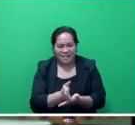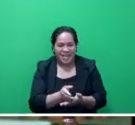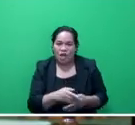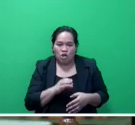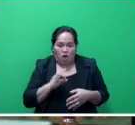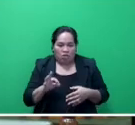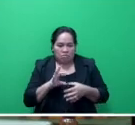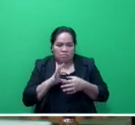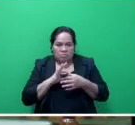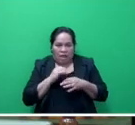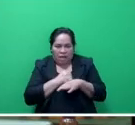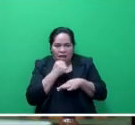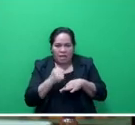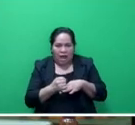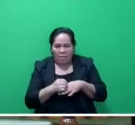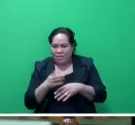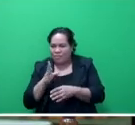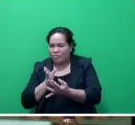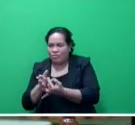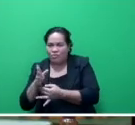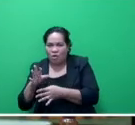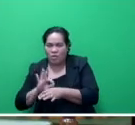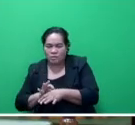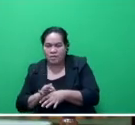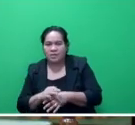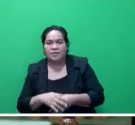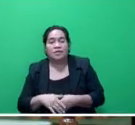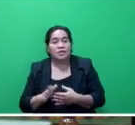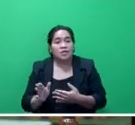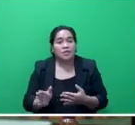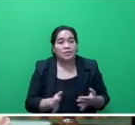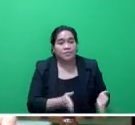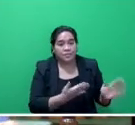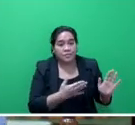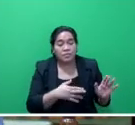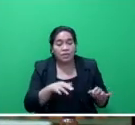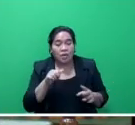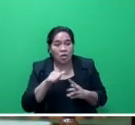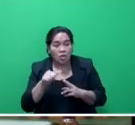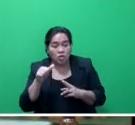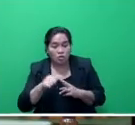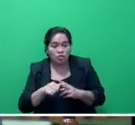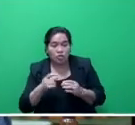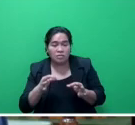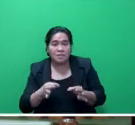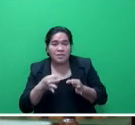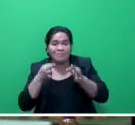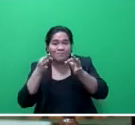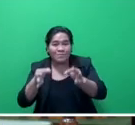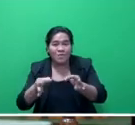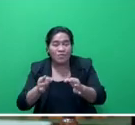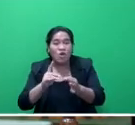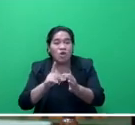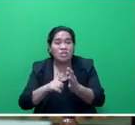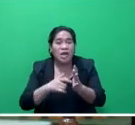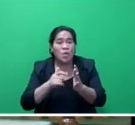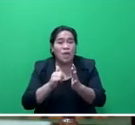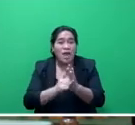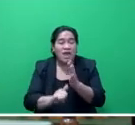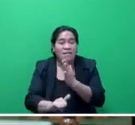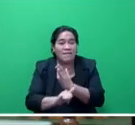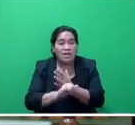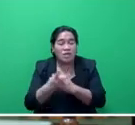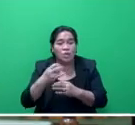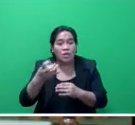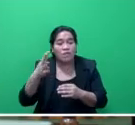compulsory implementation of the VMS will be deferred for an additional 2 years to 1 January 2024. However, for businesses who wish to